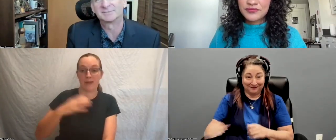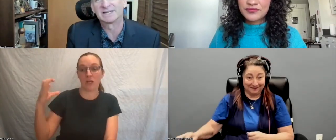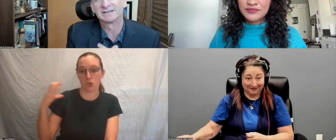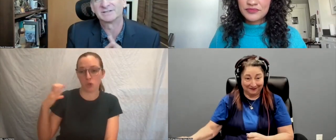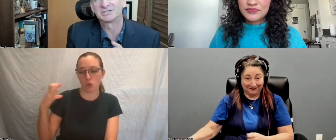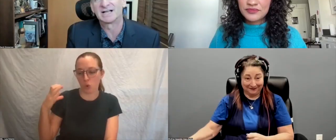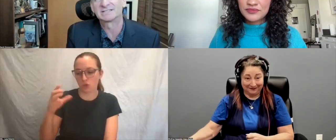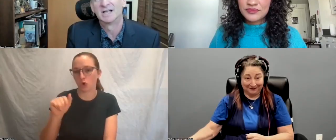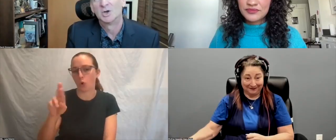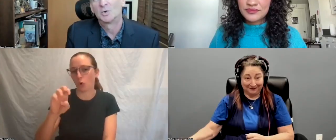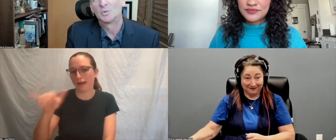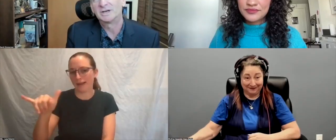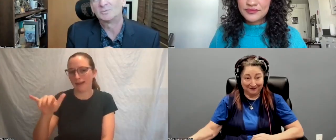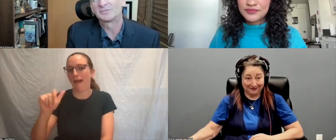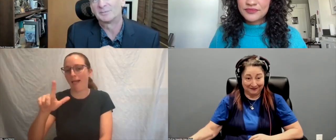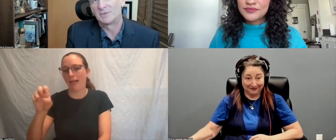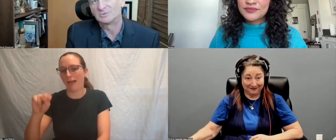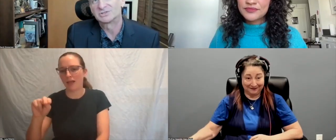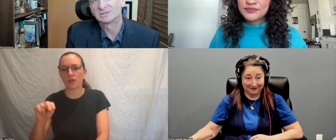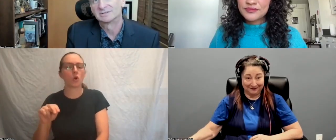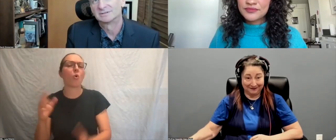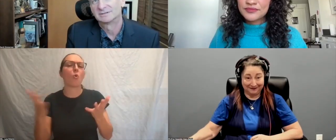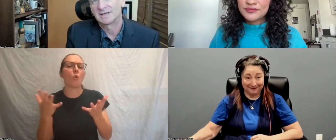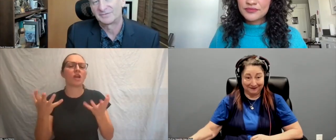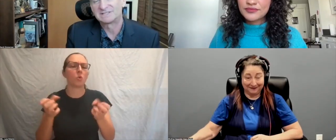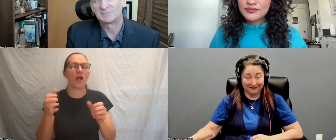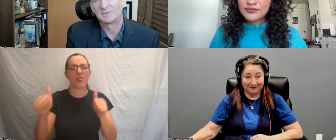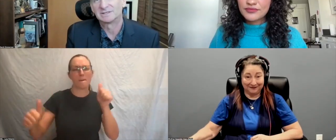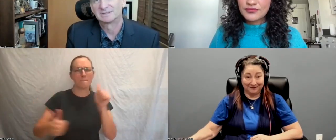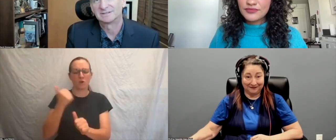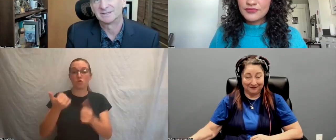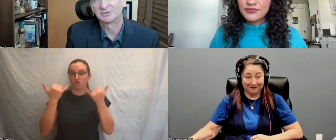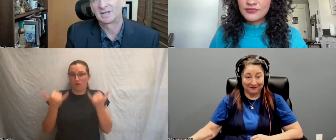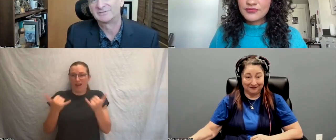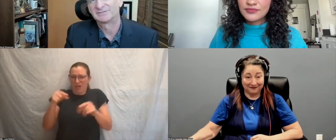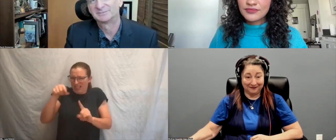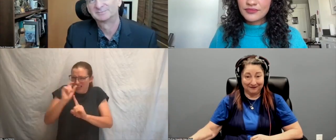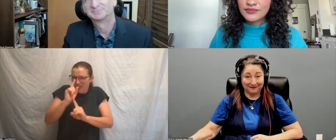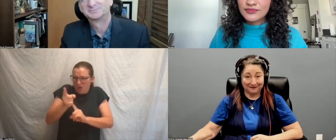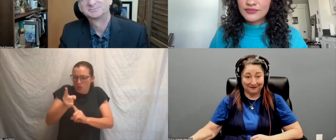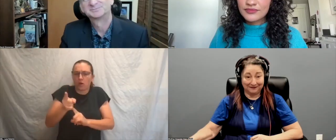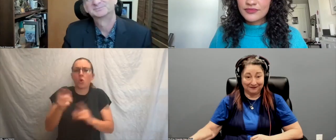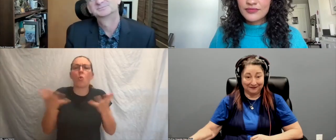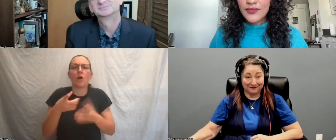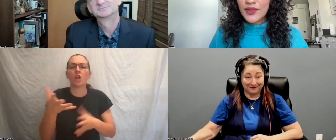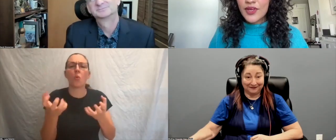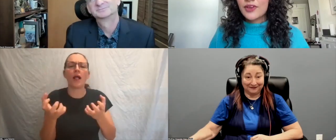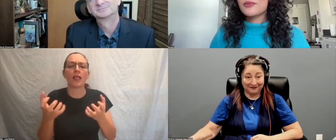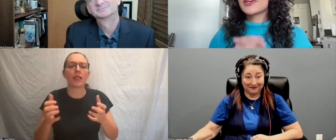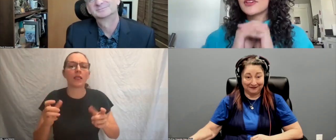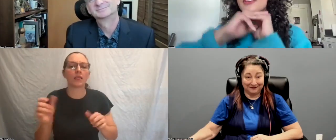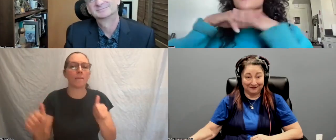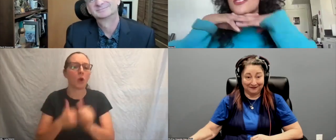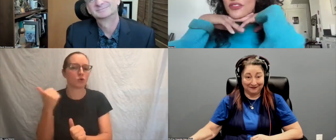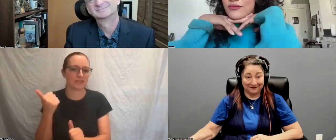this at the beginning of each class: what do you want the most at this moment in your life? Oh